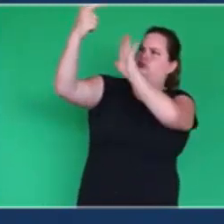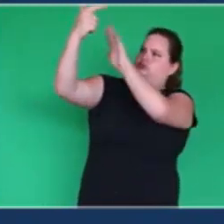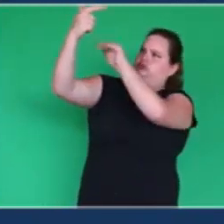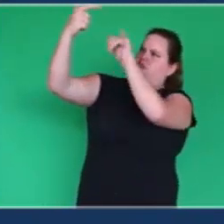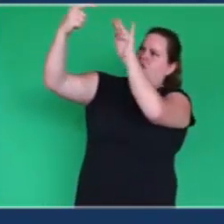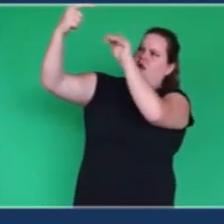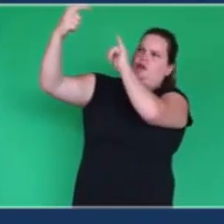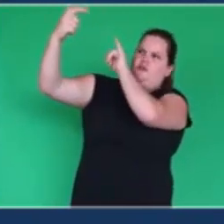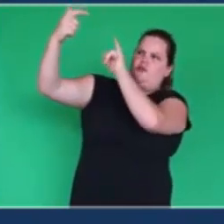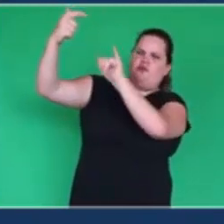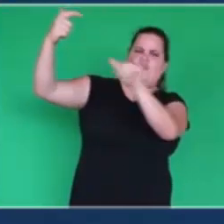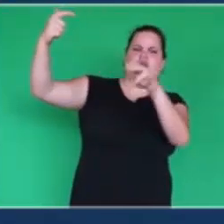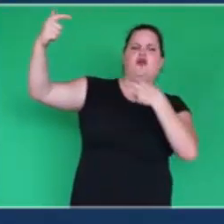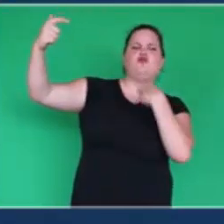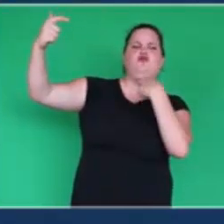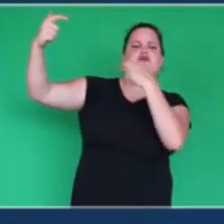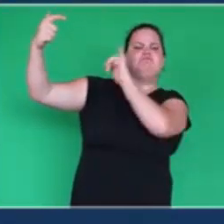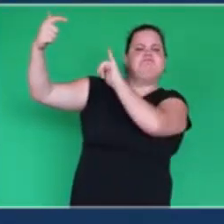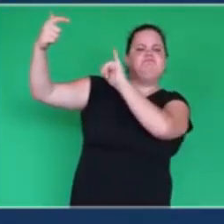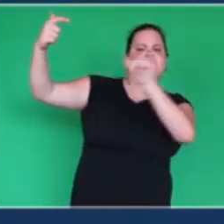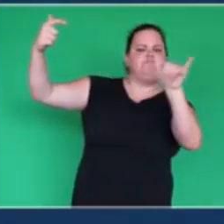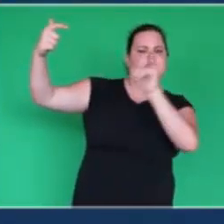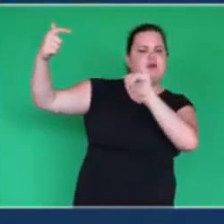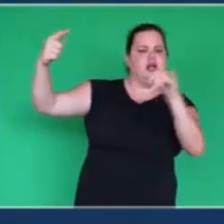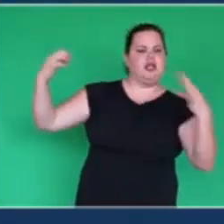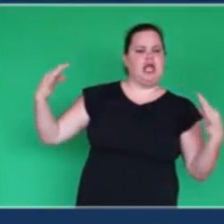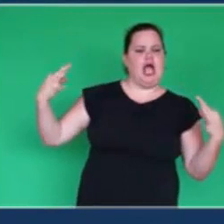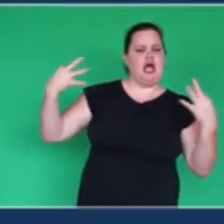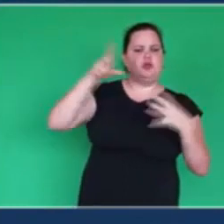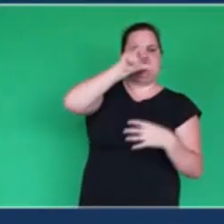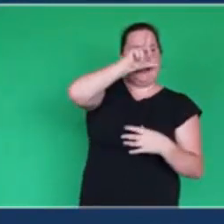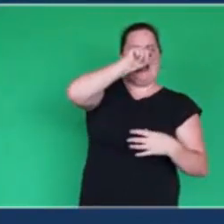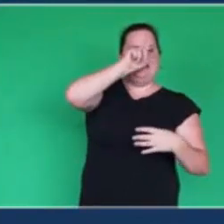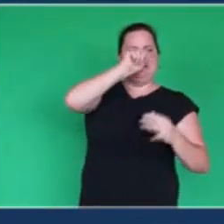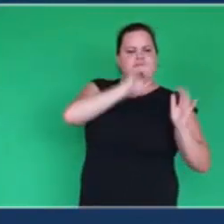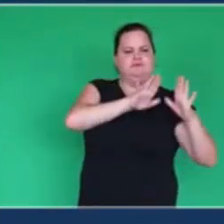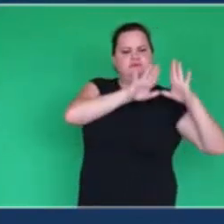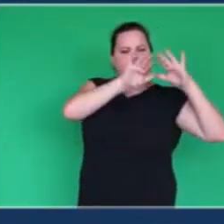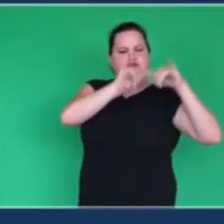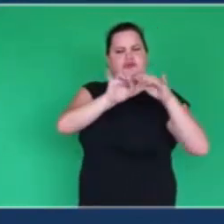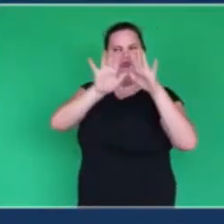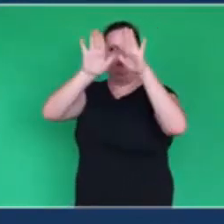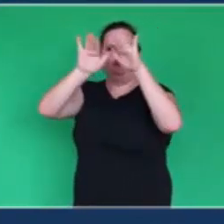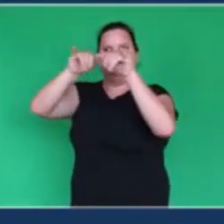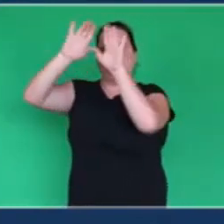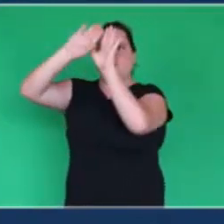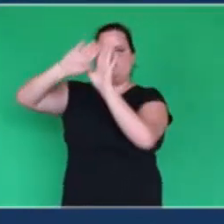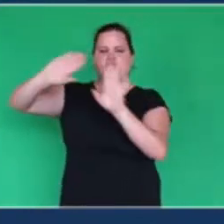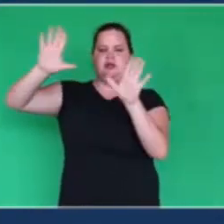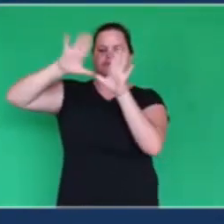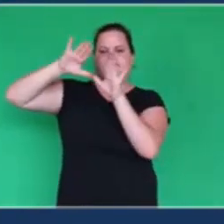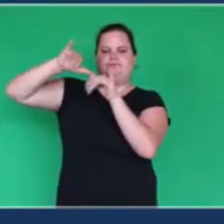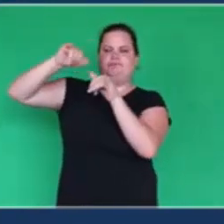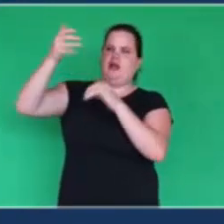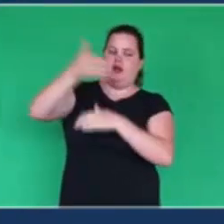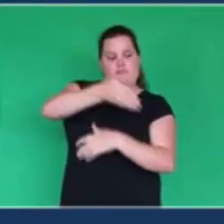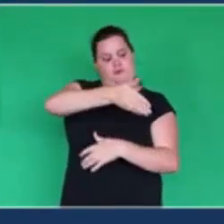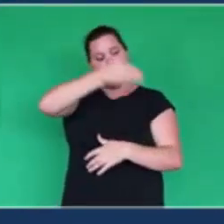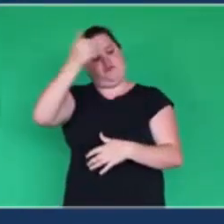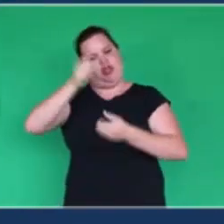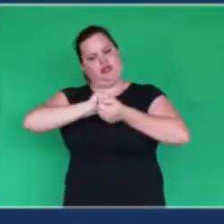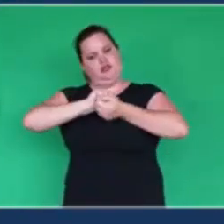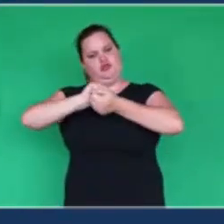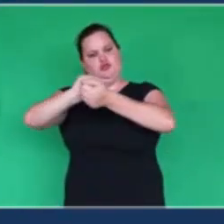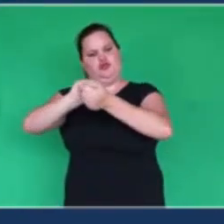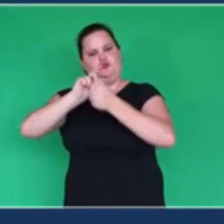loud voice came from the temple of heaven, from the throne, saying, it is done. Brethren,